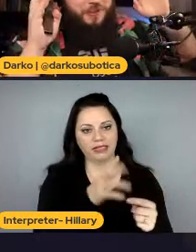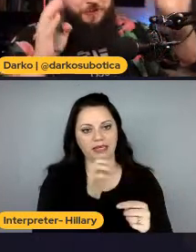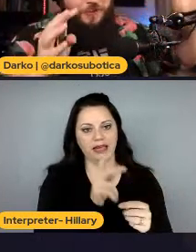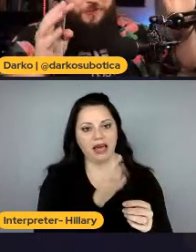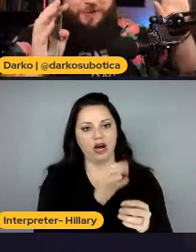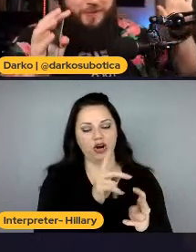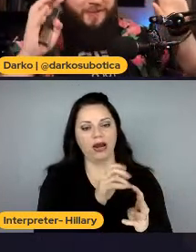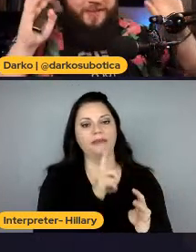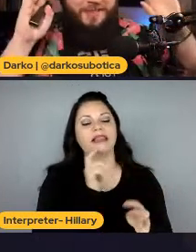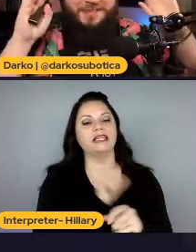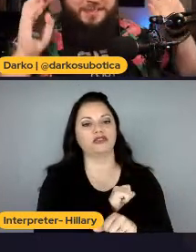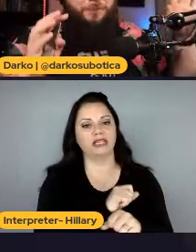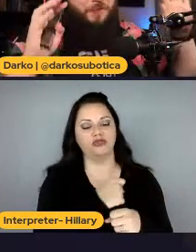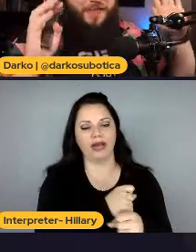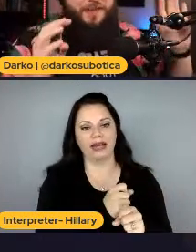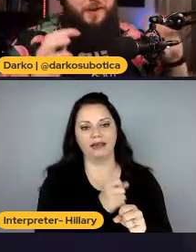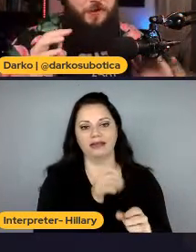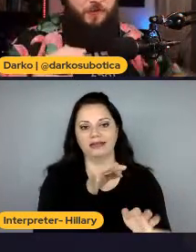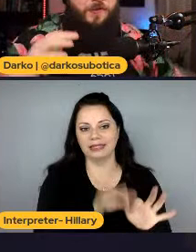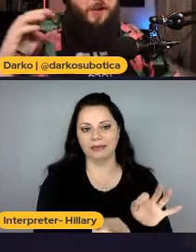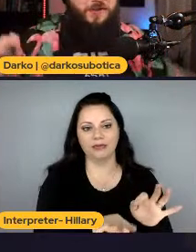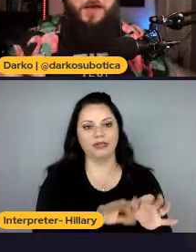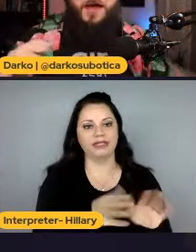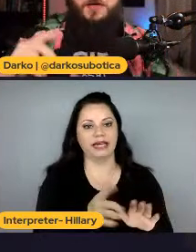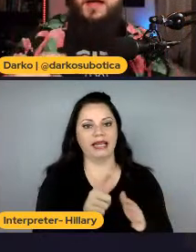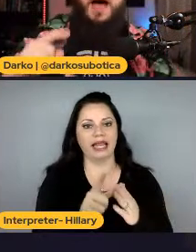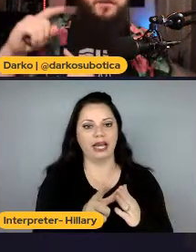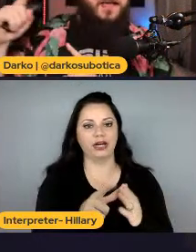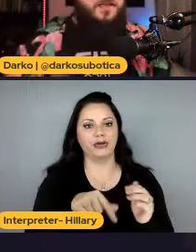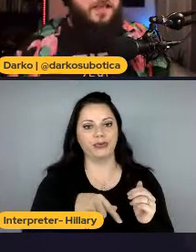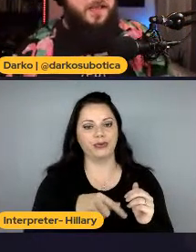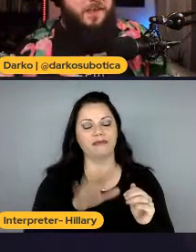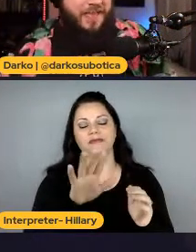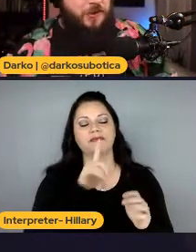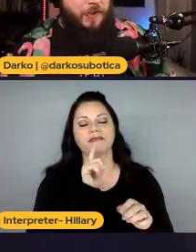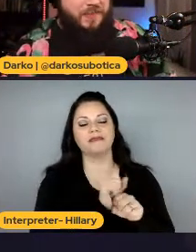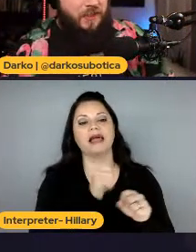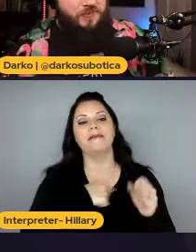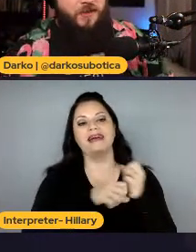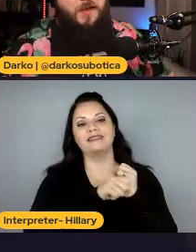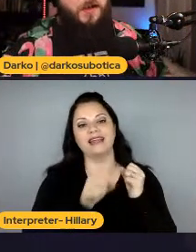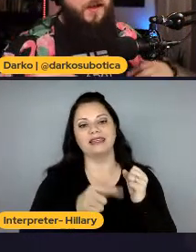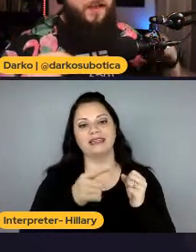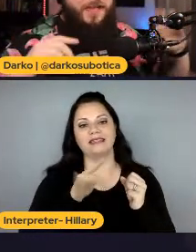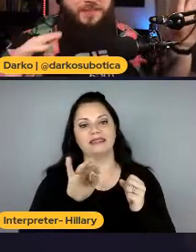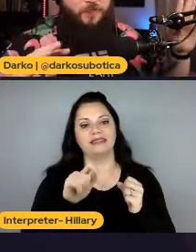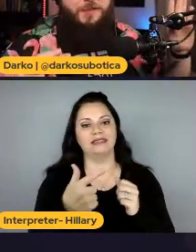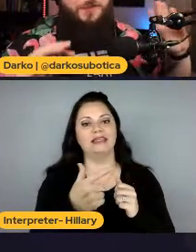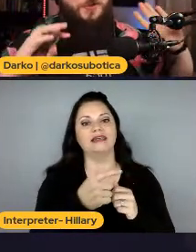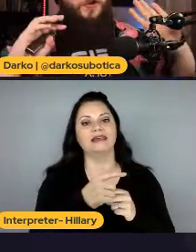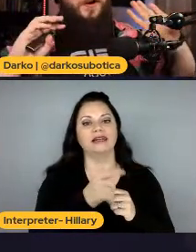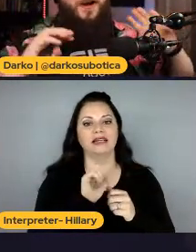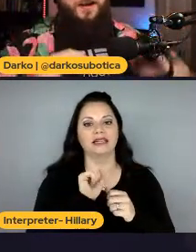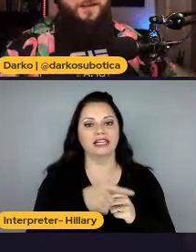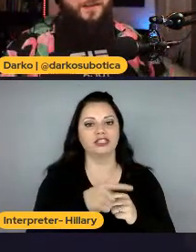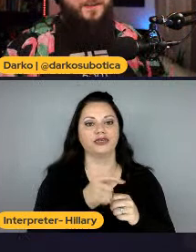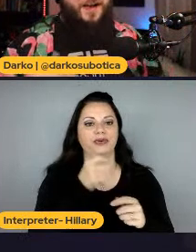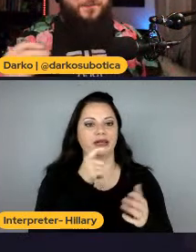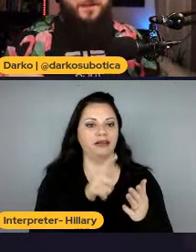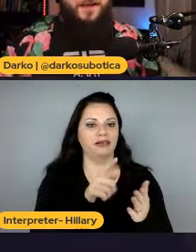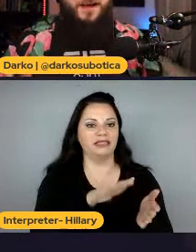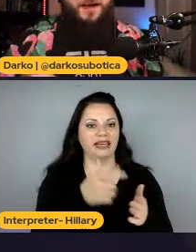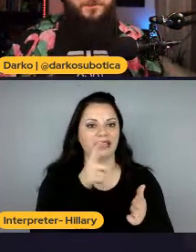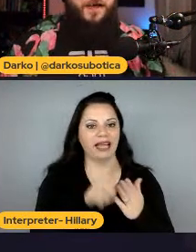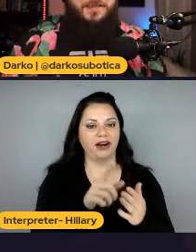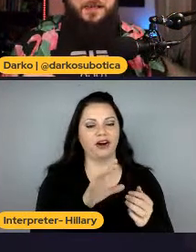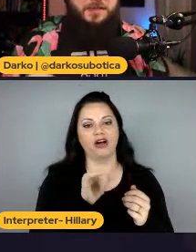I'm just literally creating a simple dead letter queue construct. Actually, I'm extending the SQS construct, and that's it, right? So